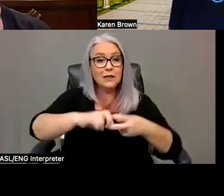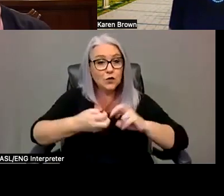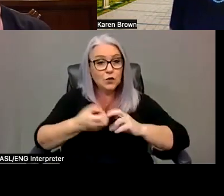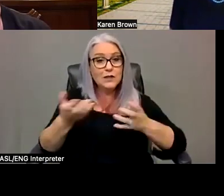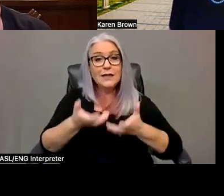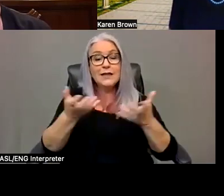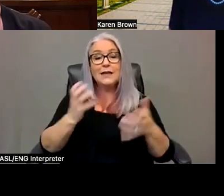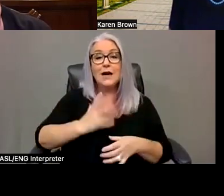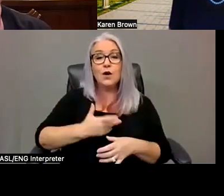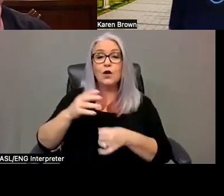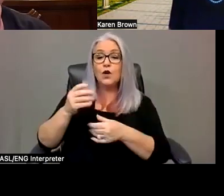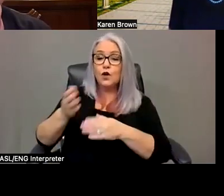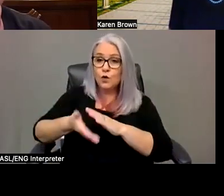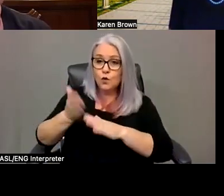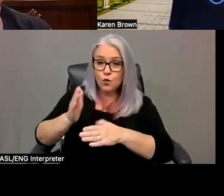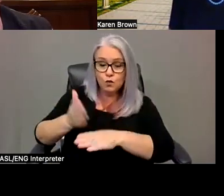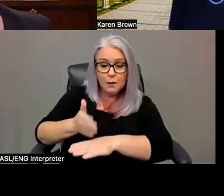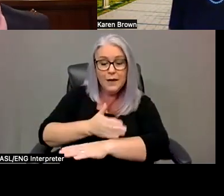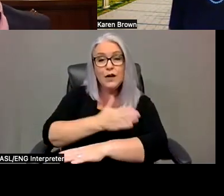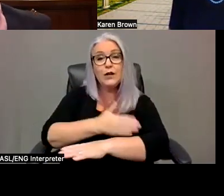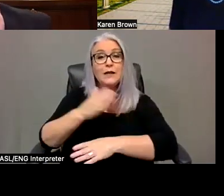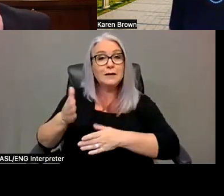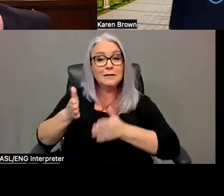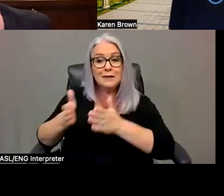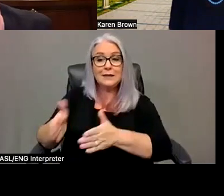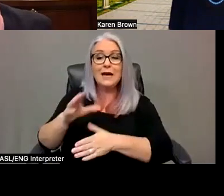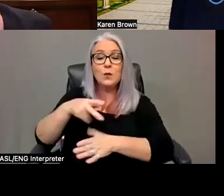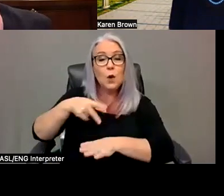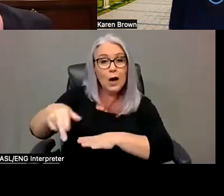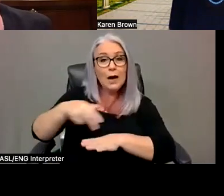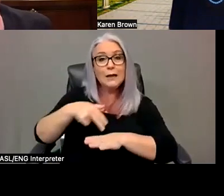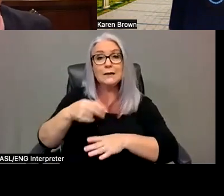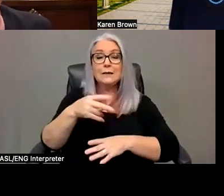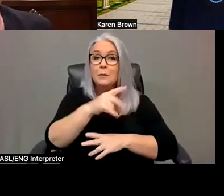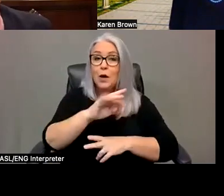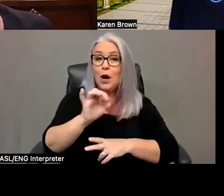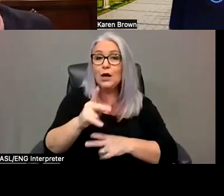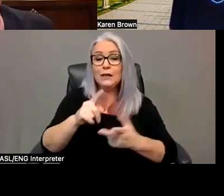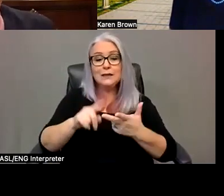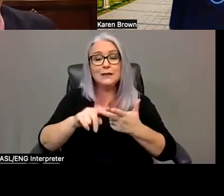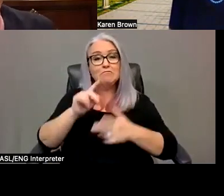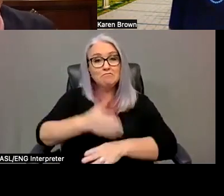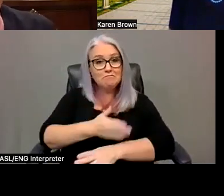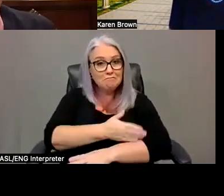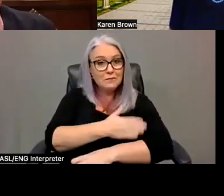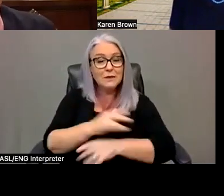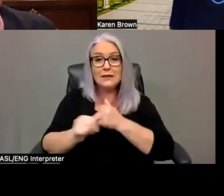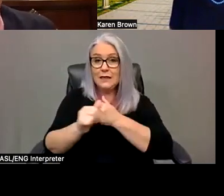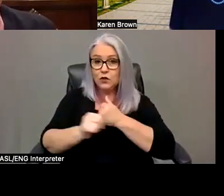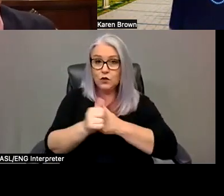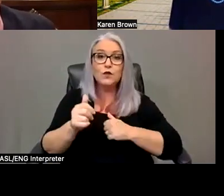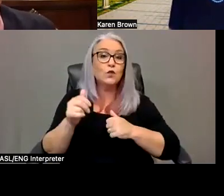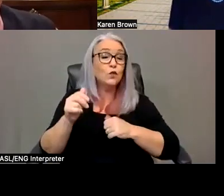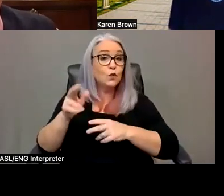We repaired sidewalks, beautified parks, installed safety measures on dangerous roads, and made upgrades to aging